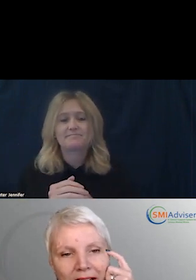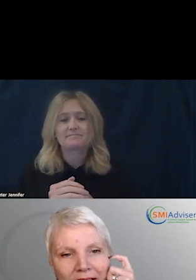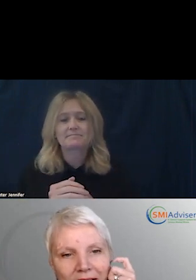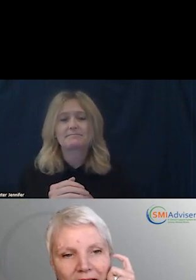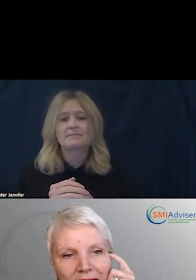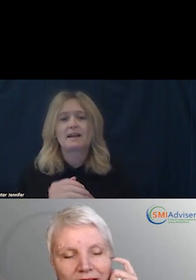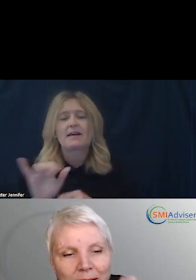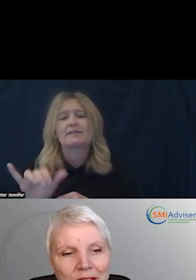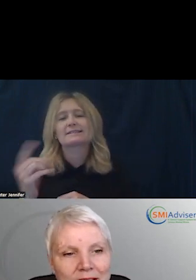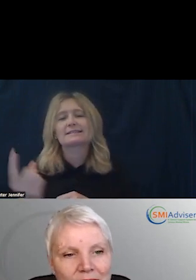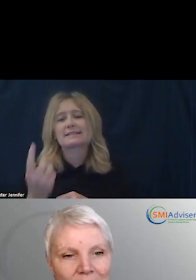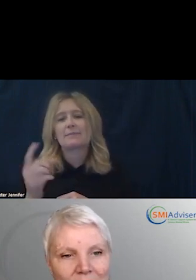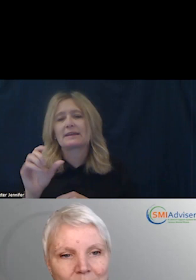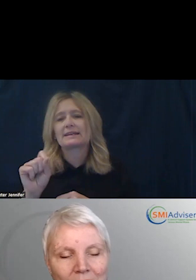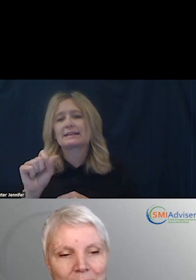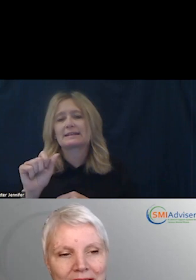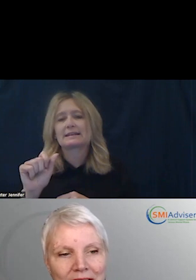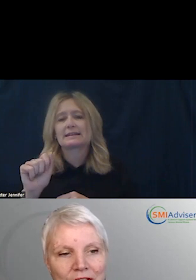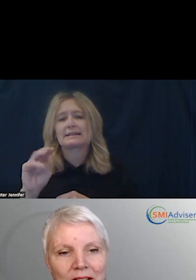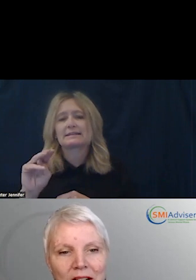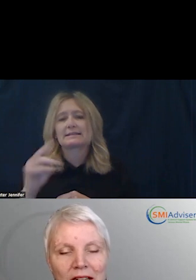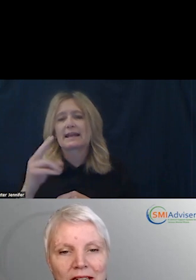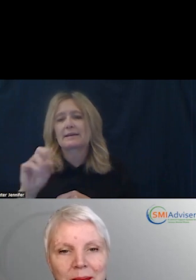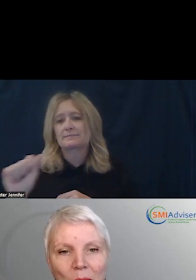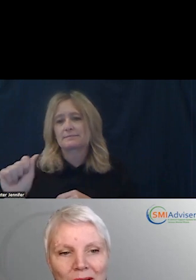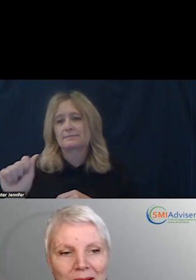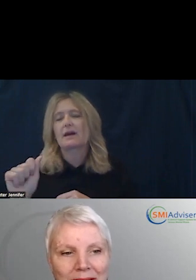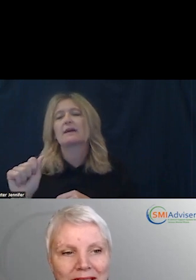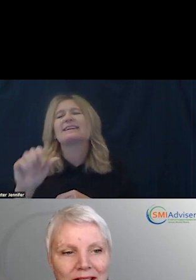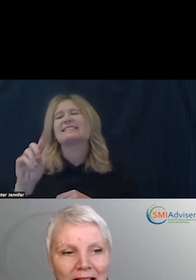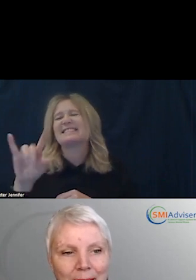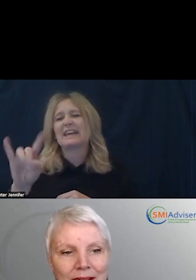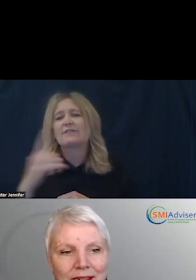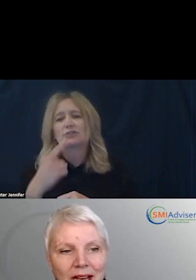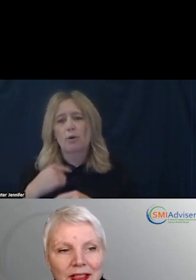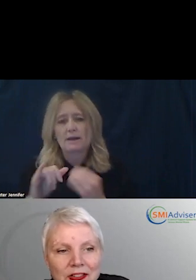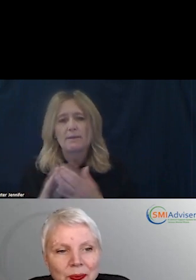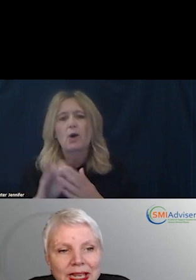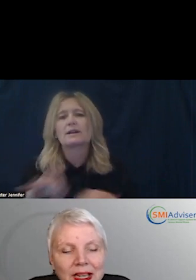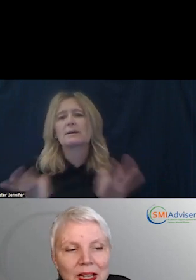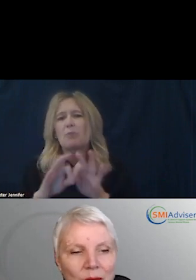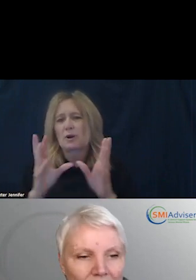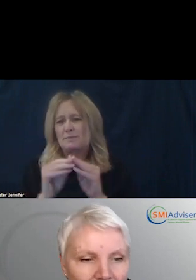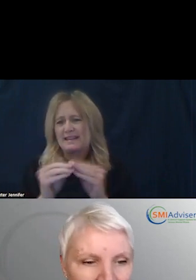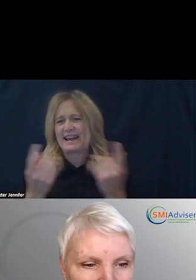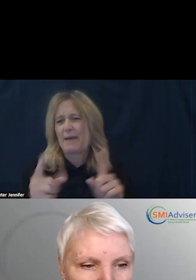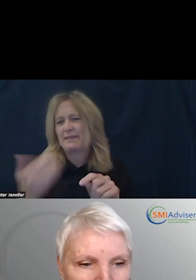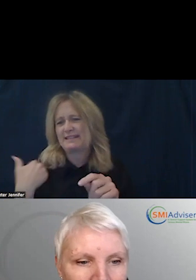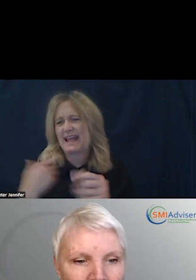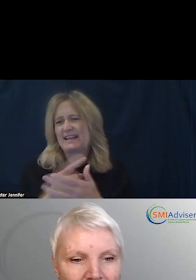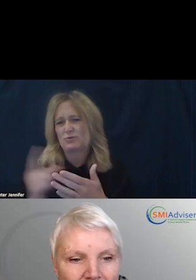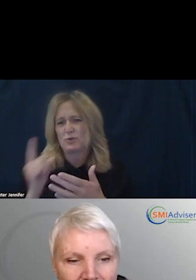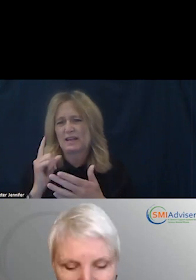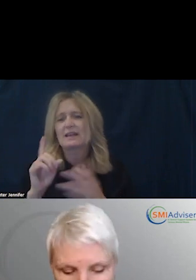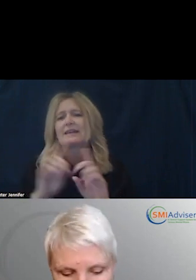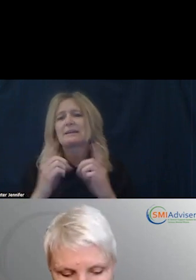that SAMHSA and David Covington brought to my attention, an important meeting that happened this week with the Department